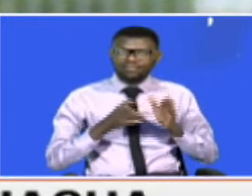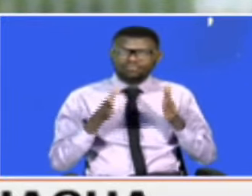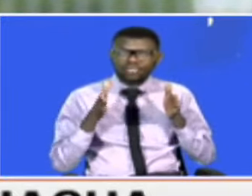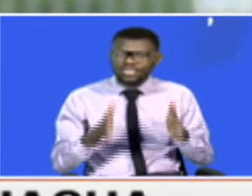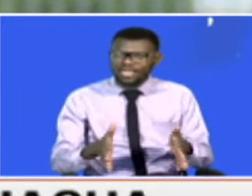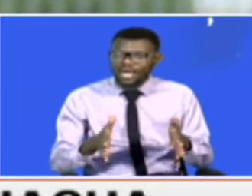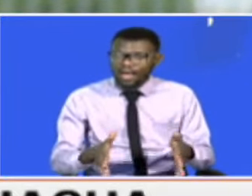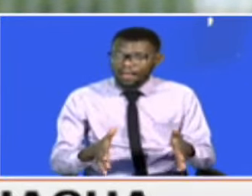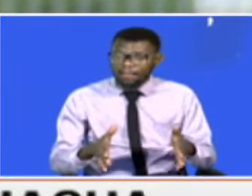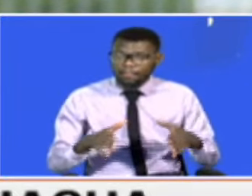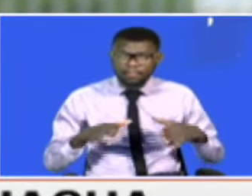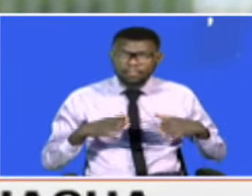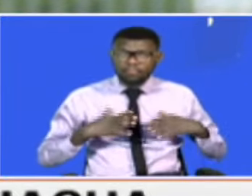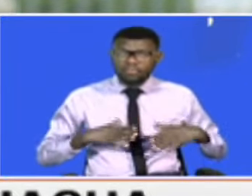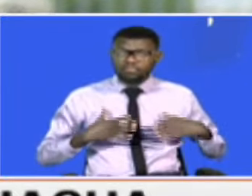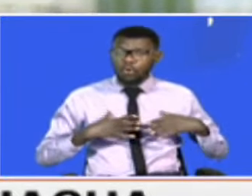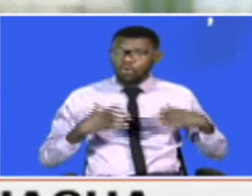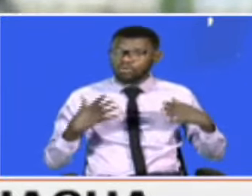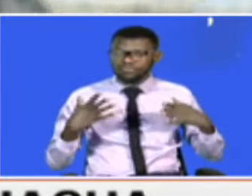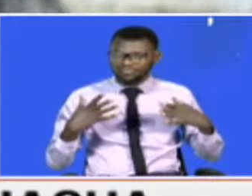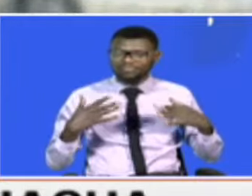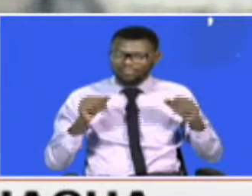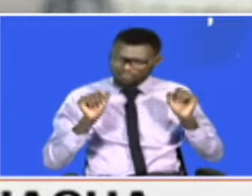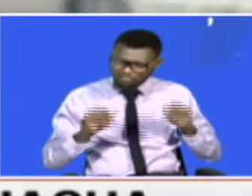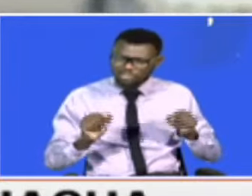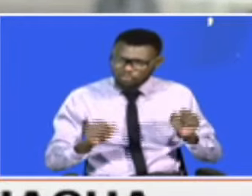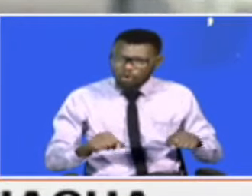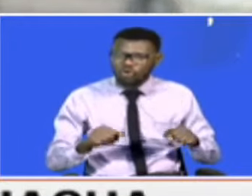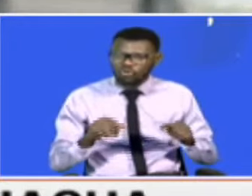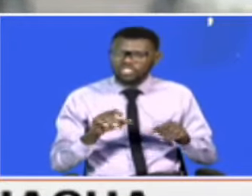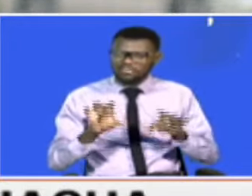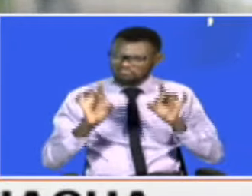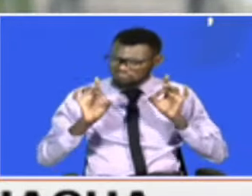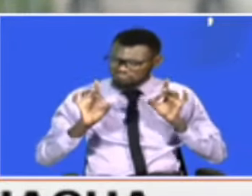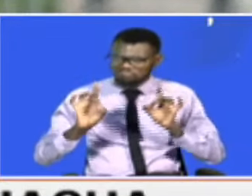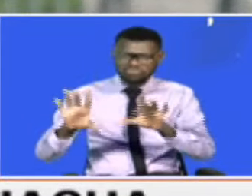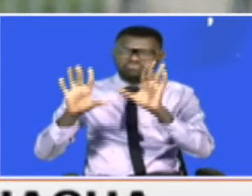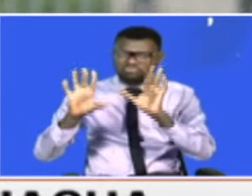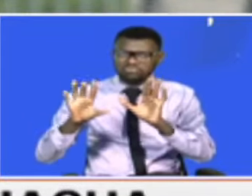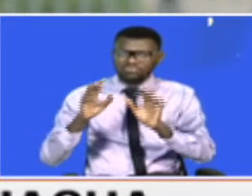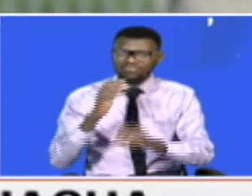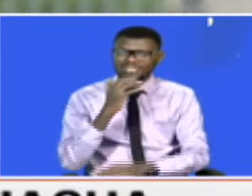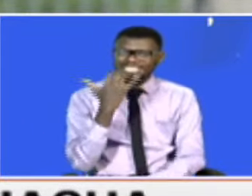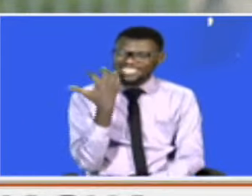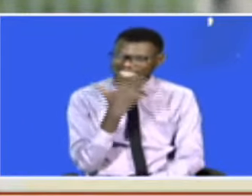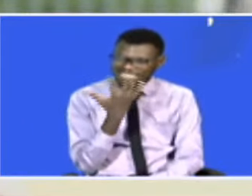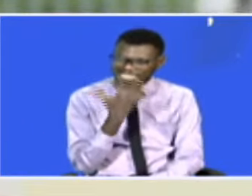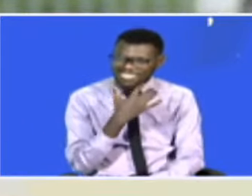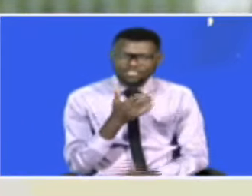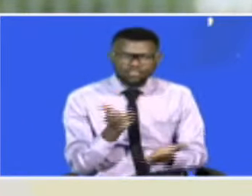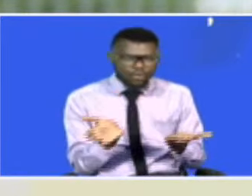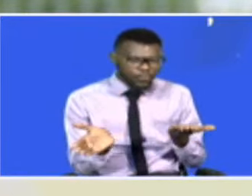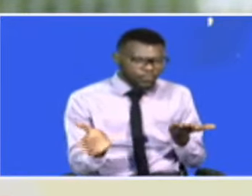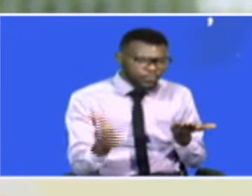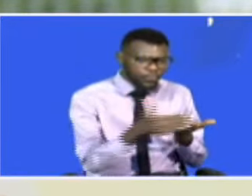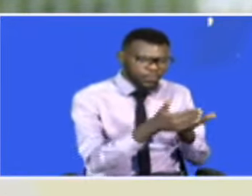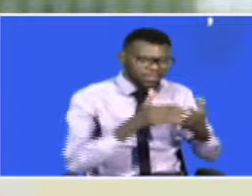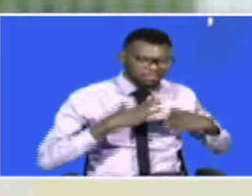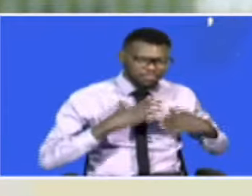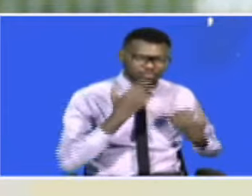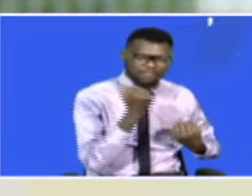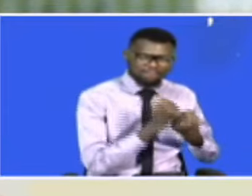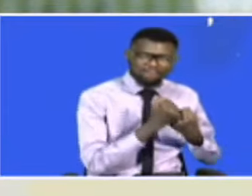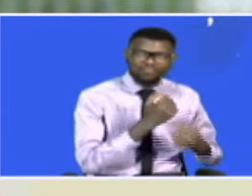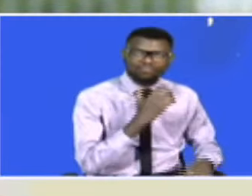any anti-Gachagua legislator to table a motion of no confidence and manage to marshal support that will see